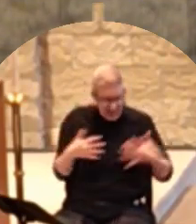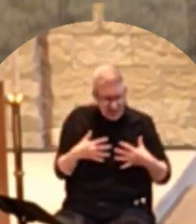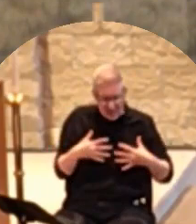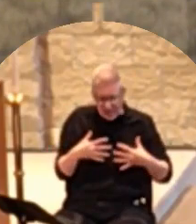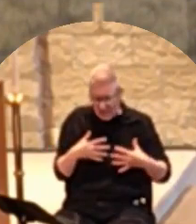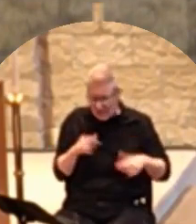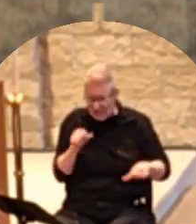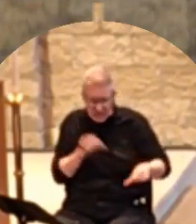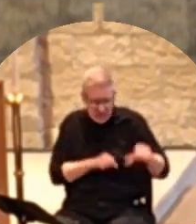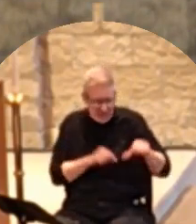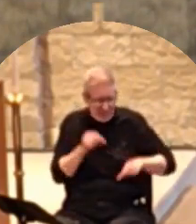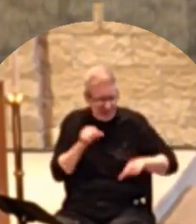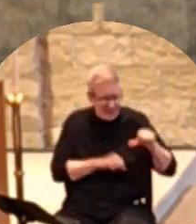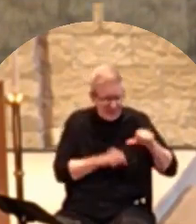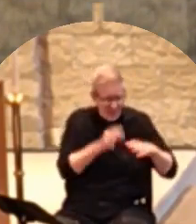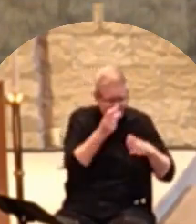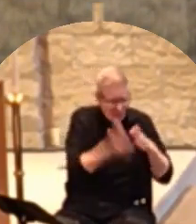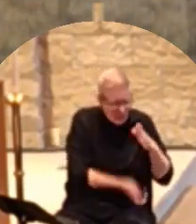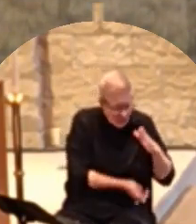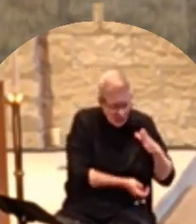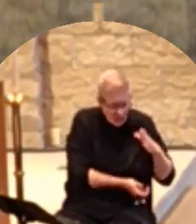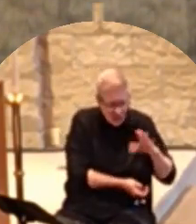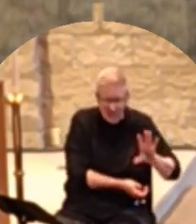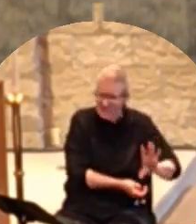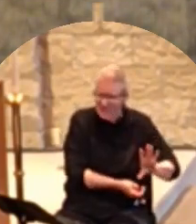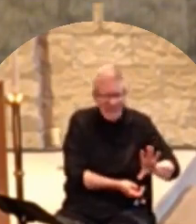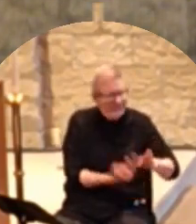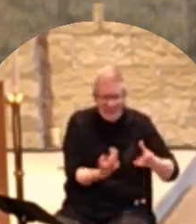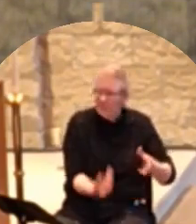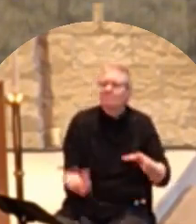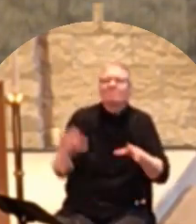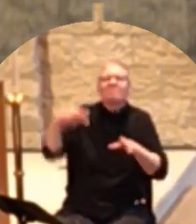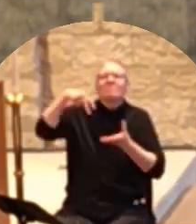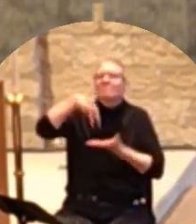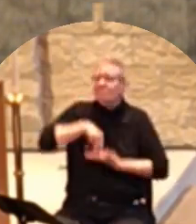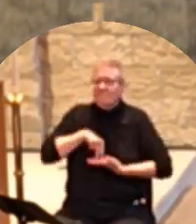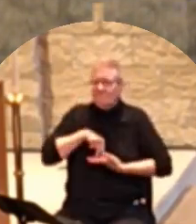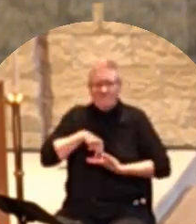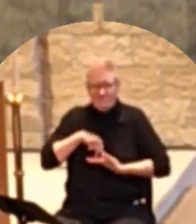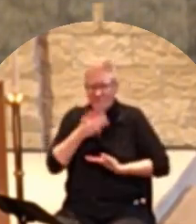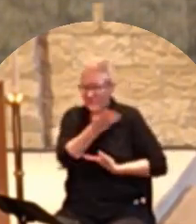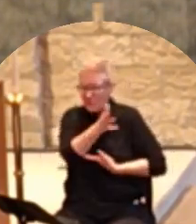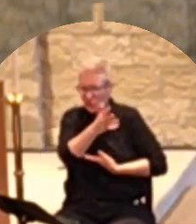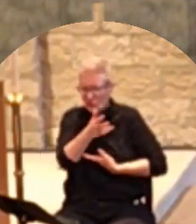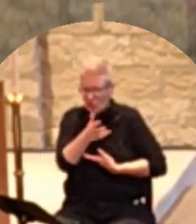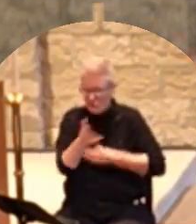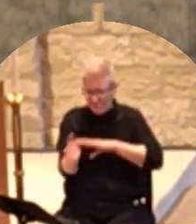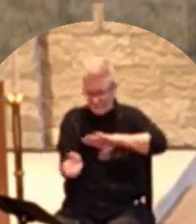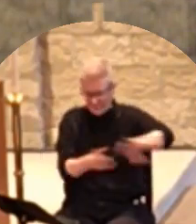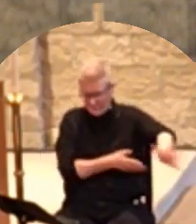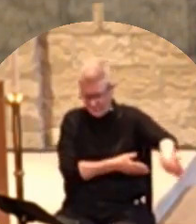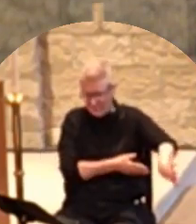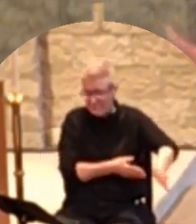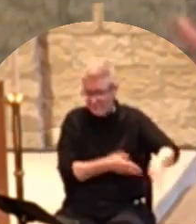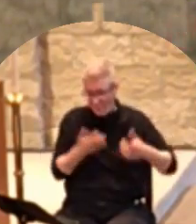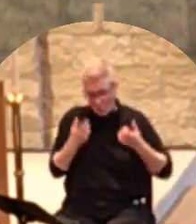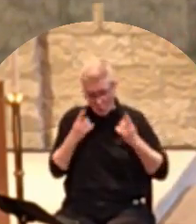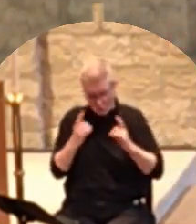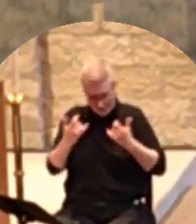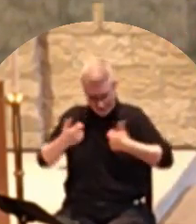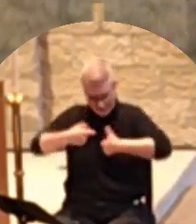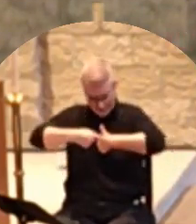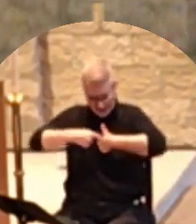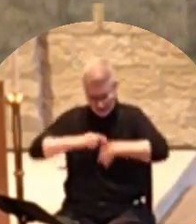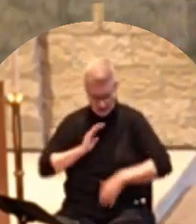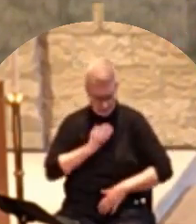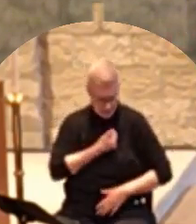of it. To get out of it. Because during this time, we can just not put our principles on hold